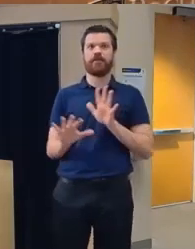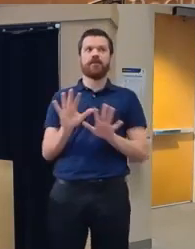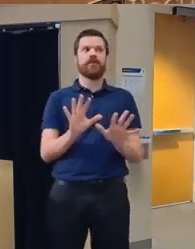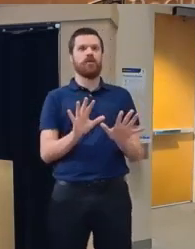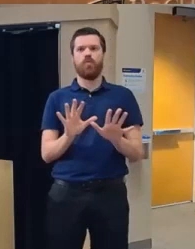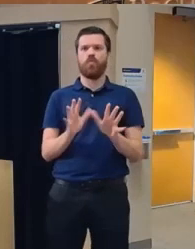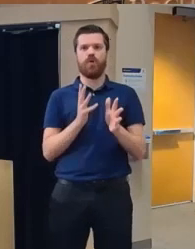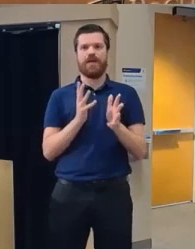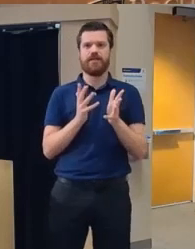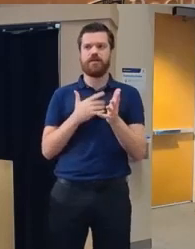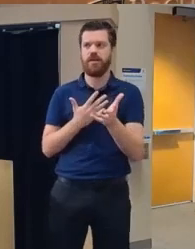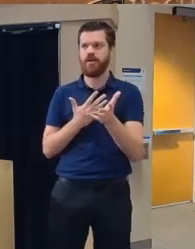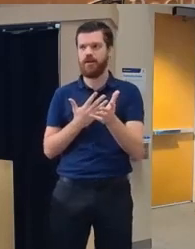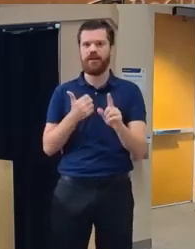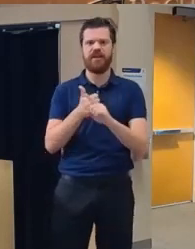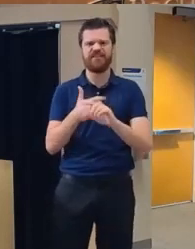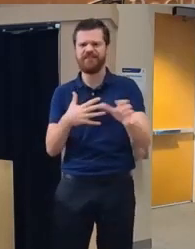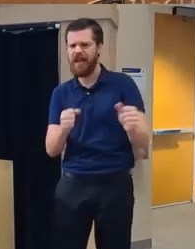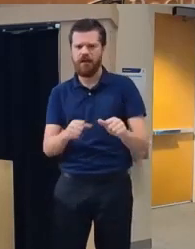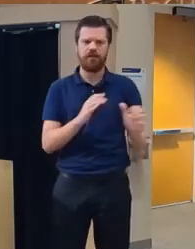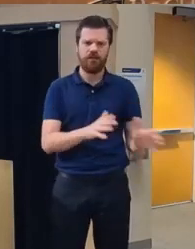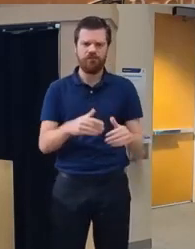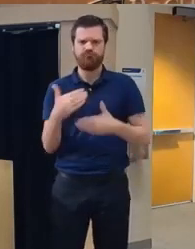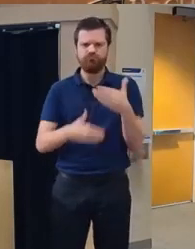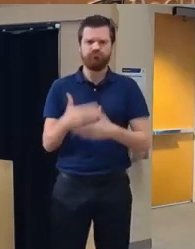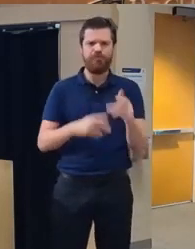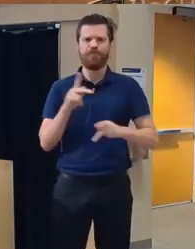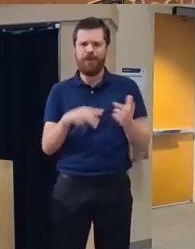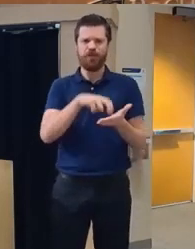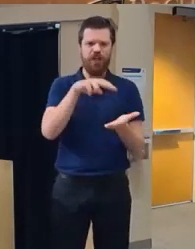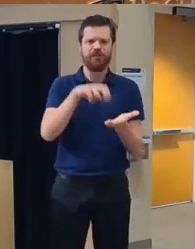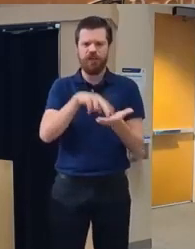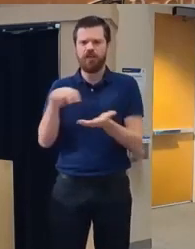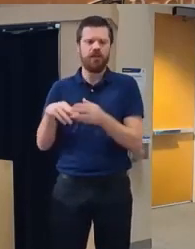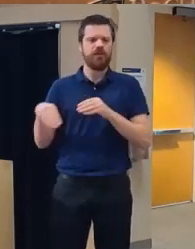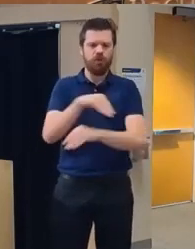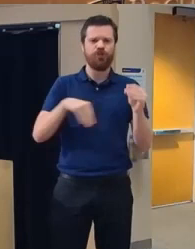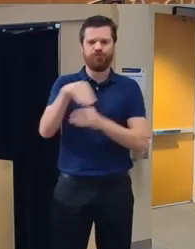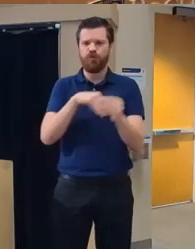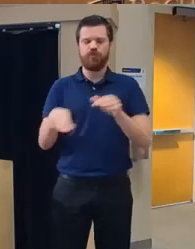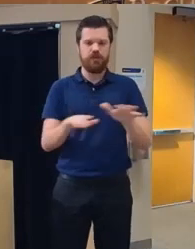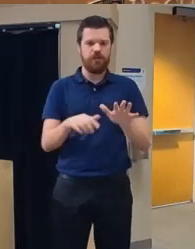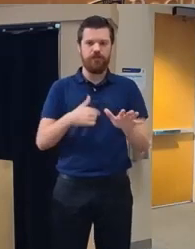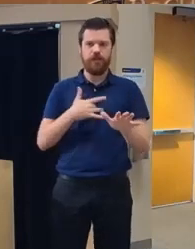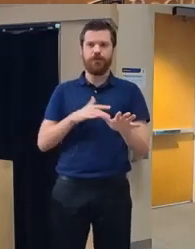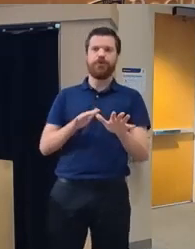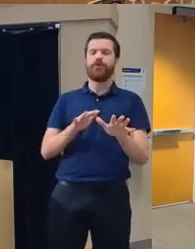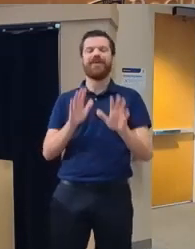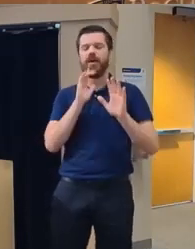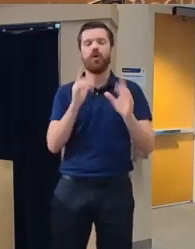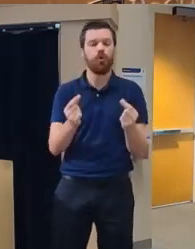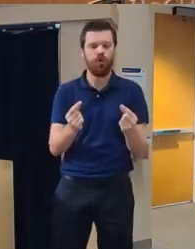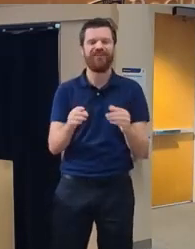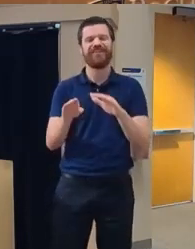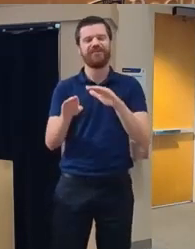intimidated because it's like very fast and people are jumping all around. We used basic